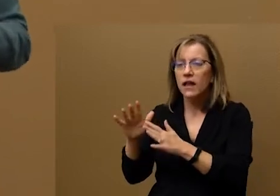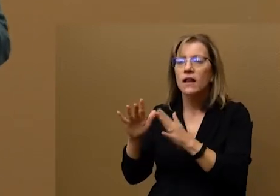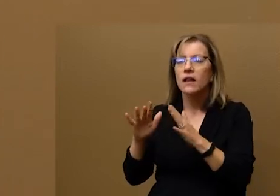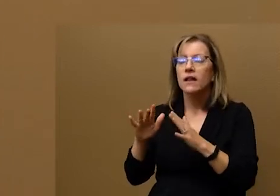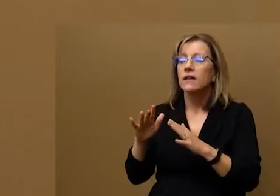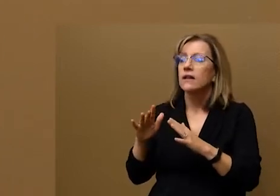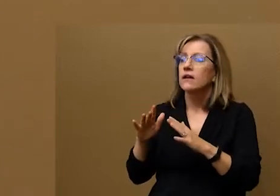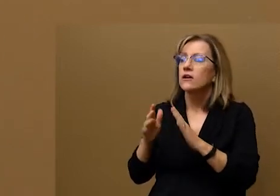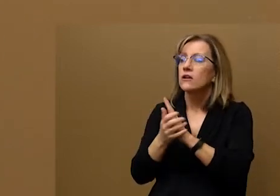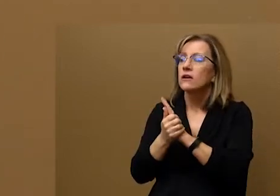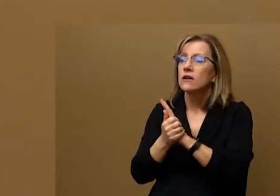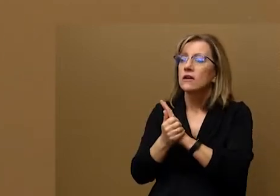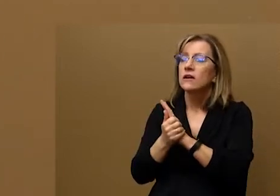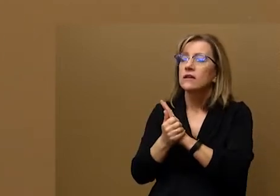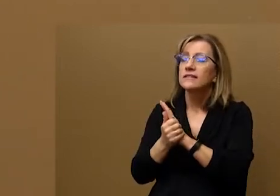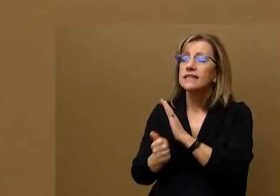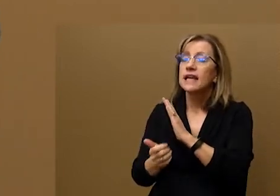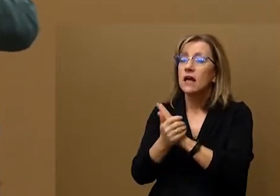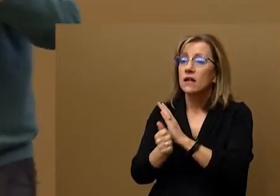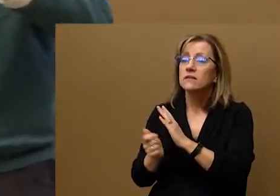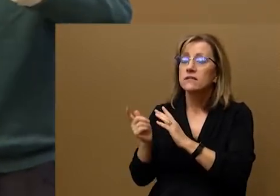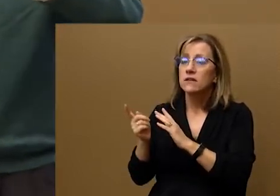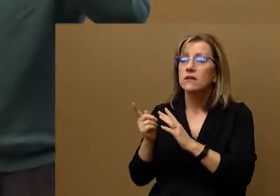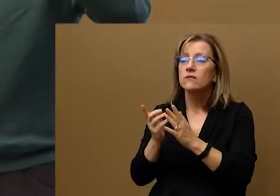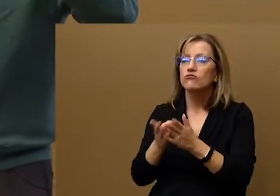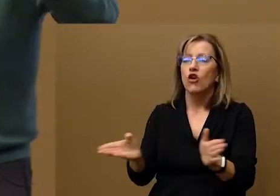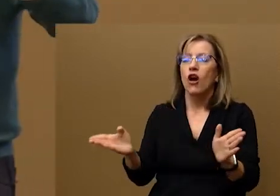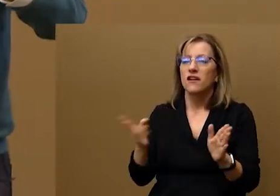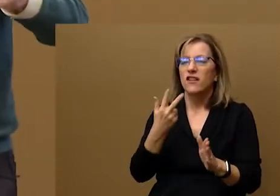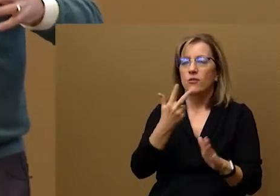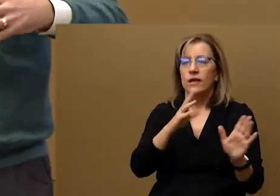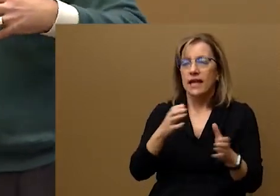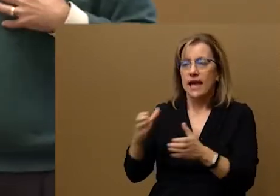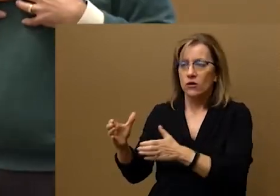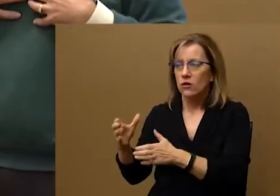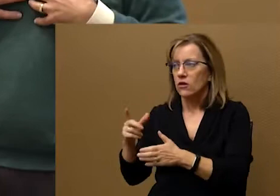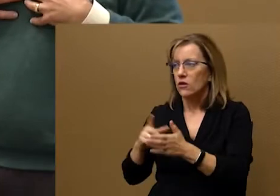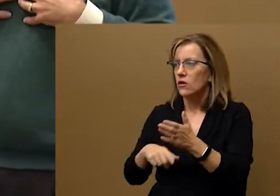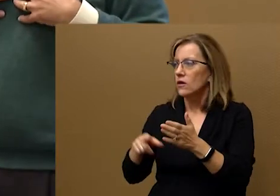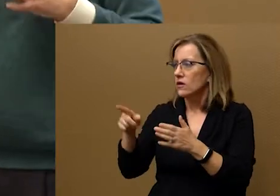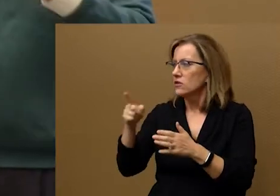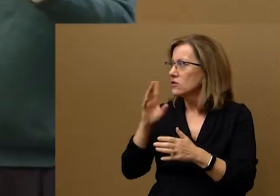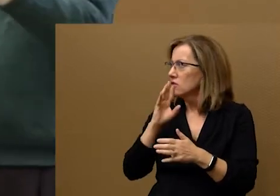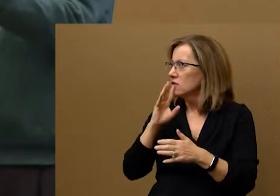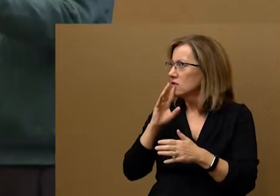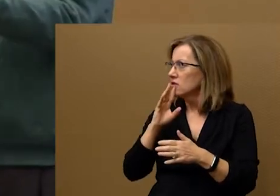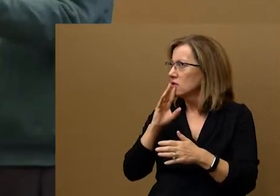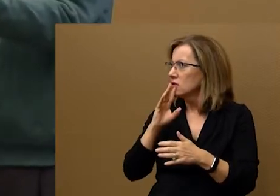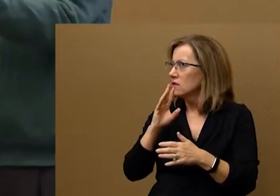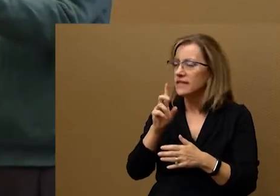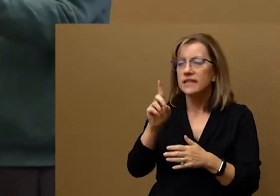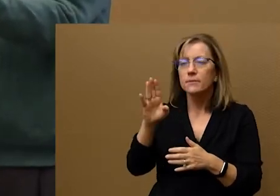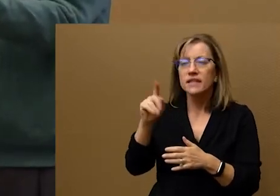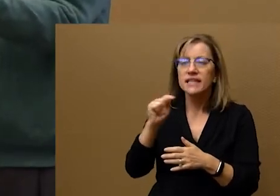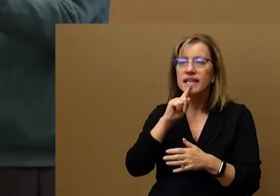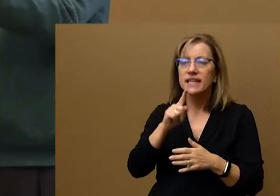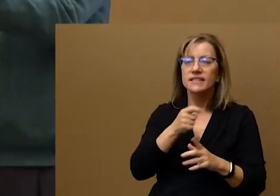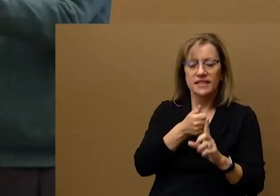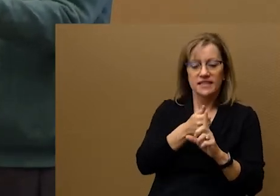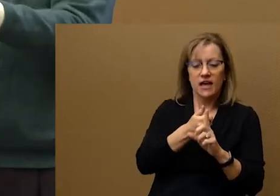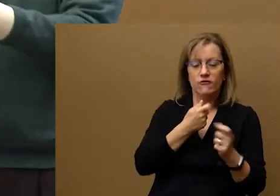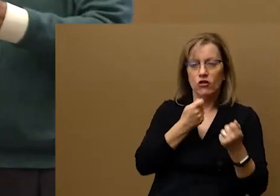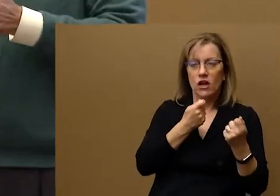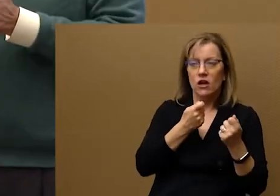But when we talk about skills, I would divide them broadly into 3 categories. The first is what she refers to, Marshall,